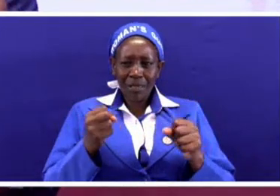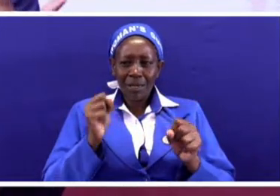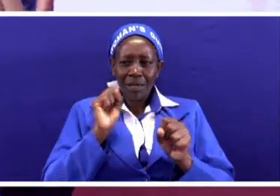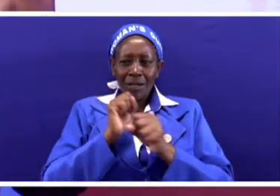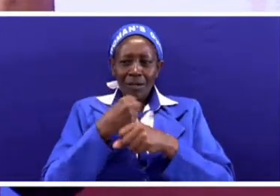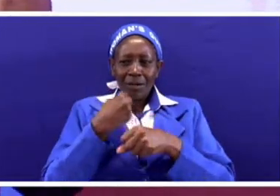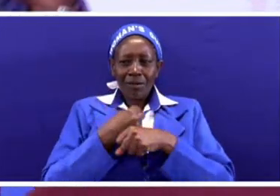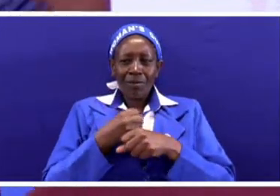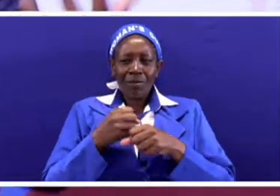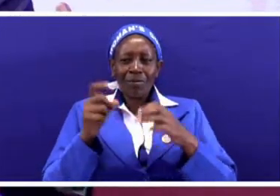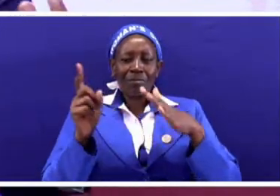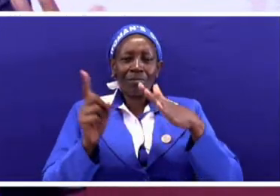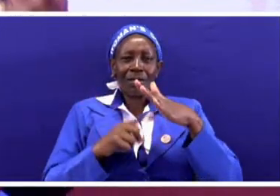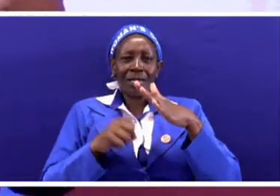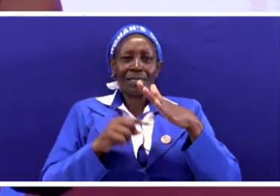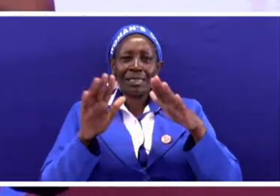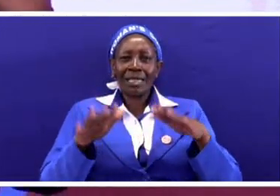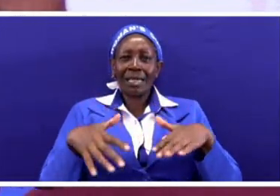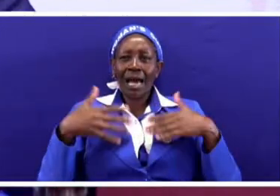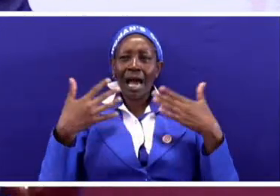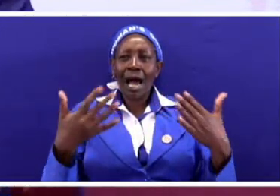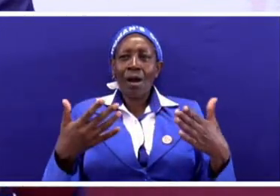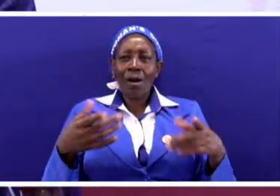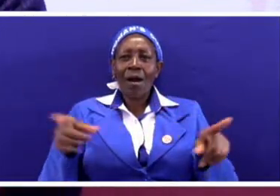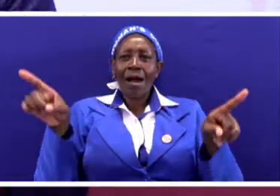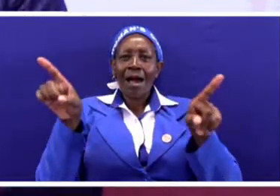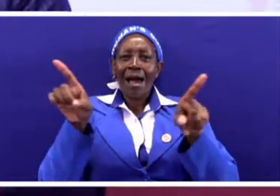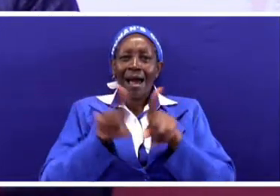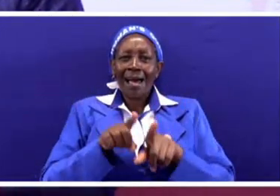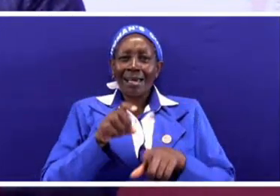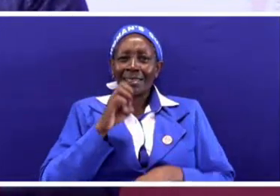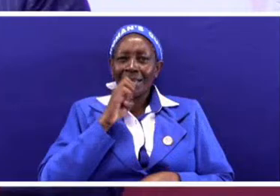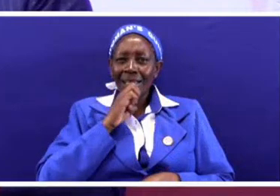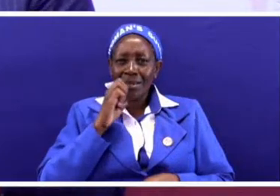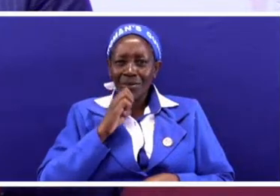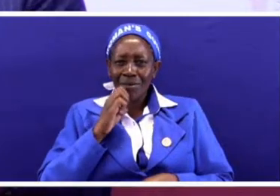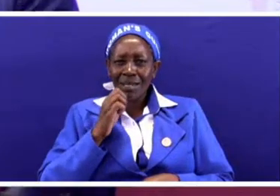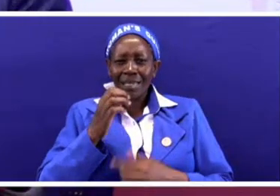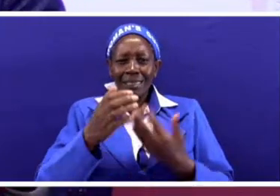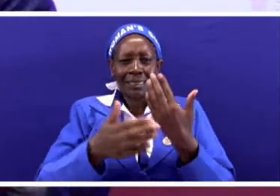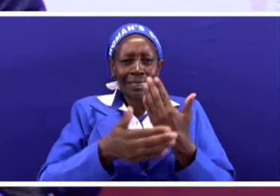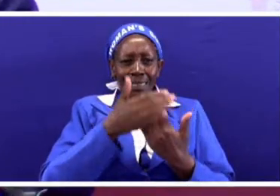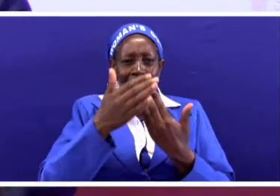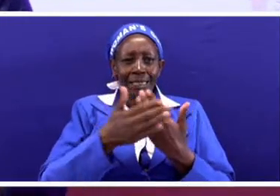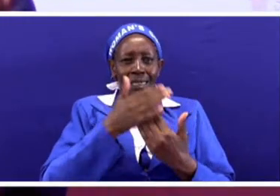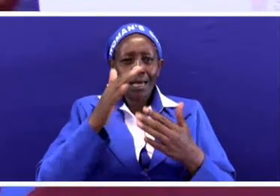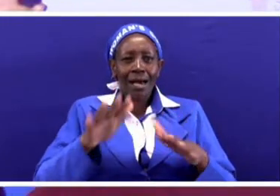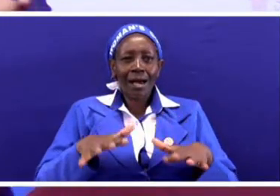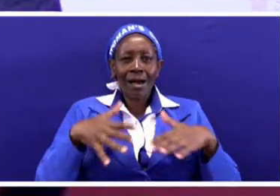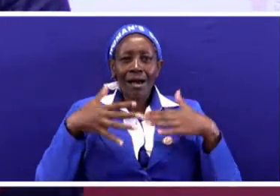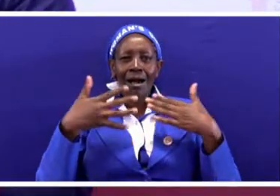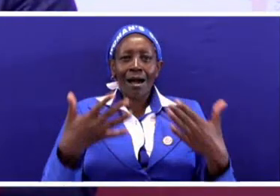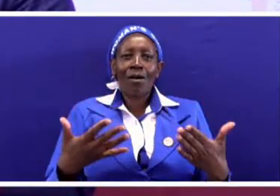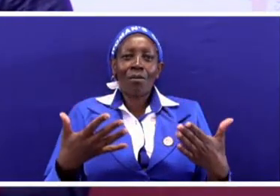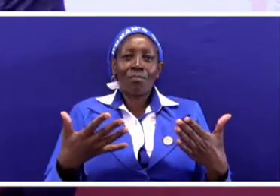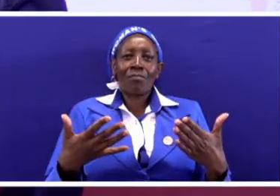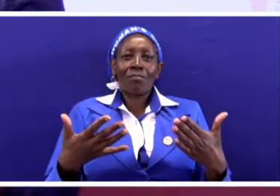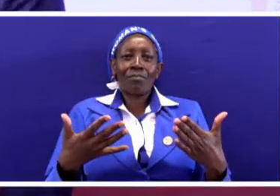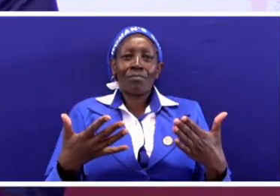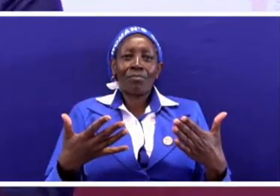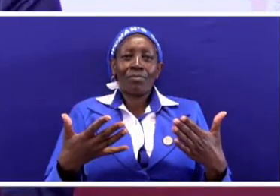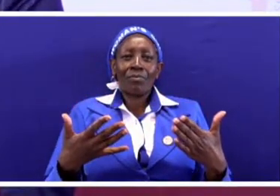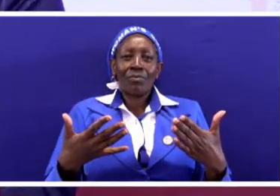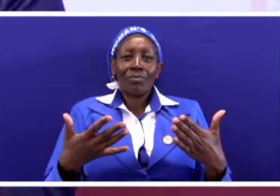ministry? How do we, as elders, shepherd our people who may be going through this? These, I think, would be three issues that I would raise to the